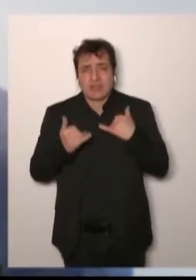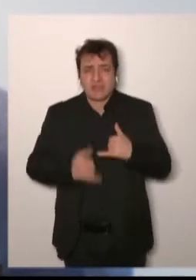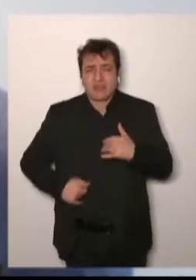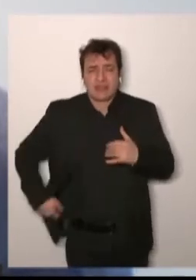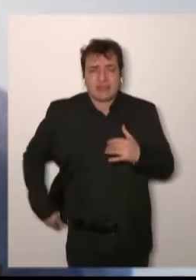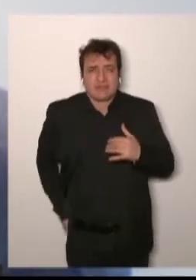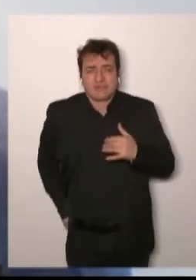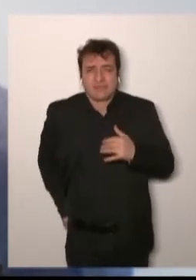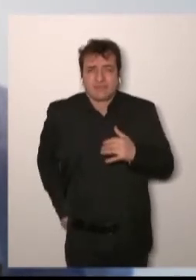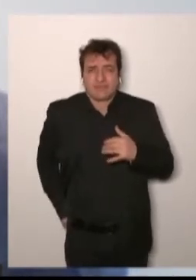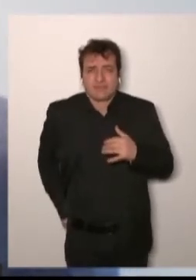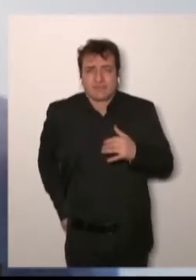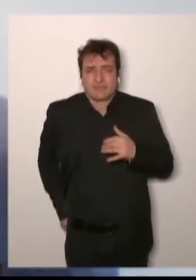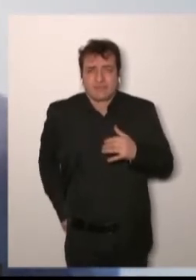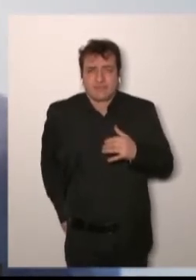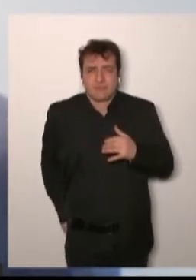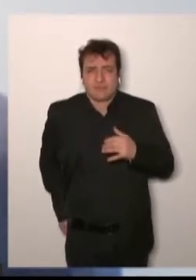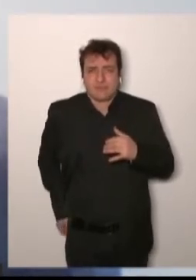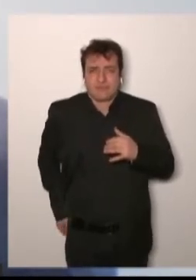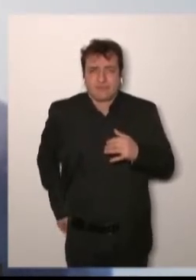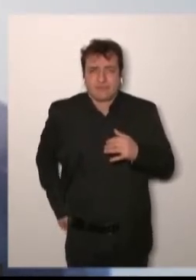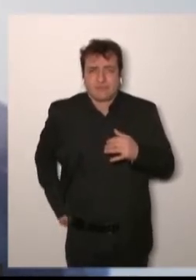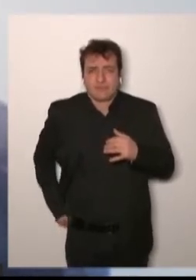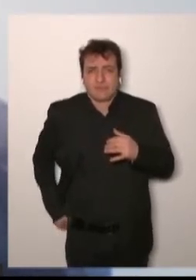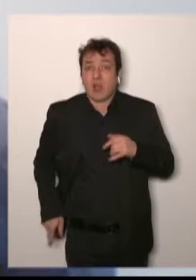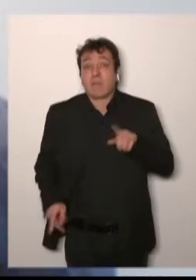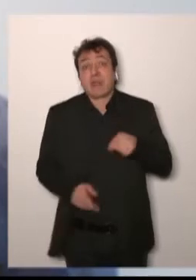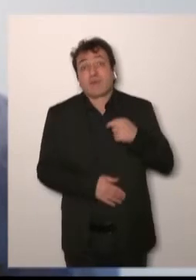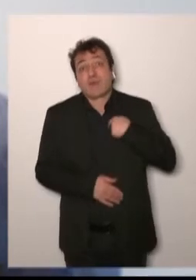me only remotely, very unfortunately. I'm